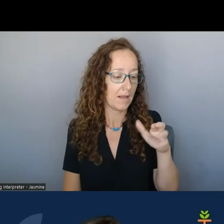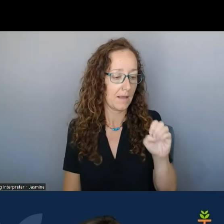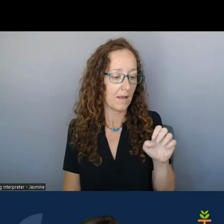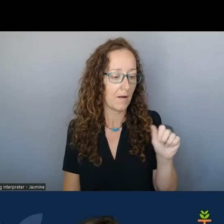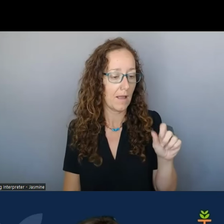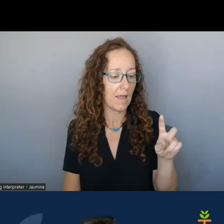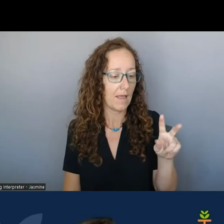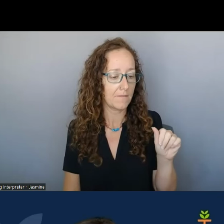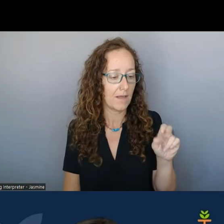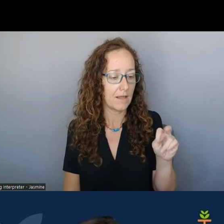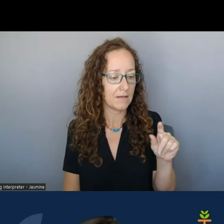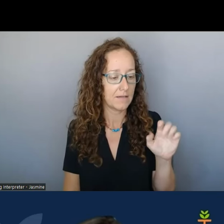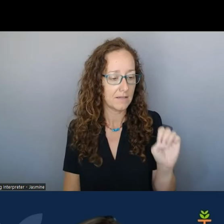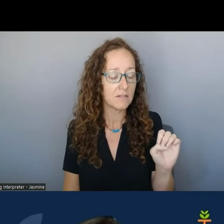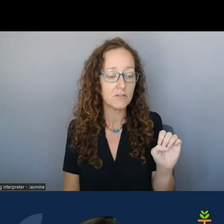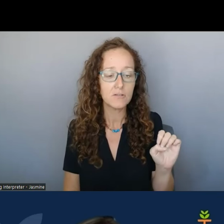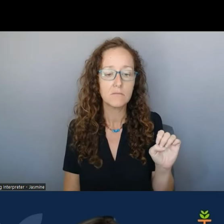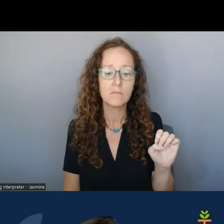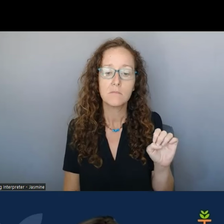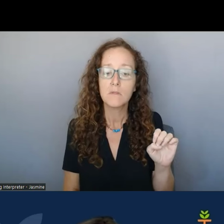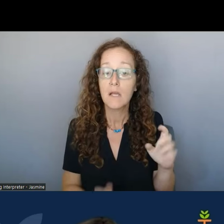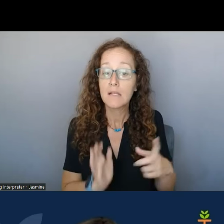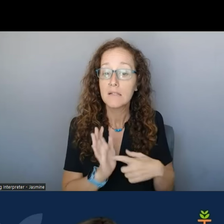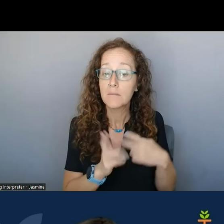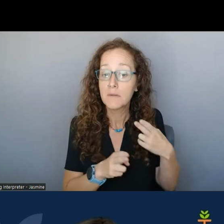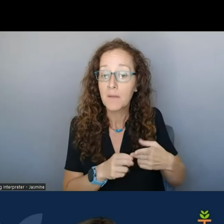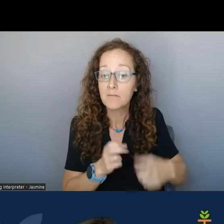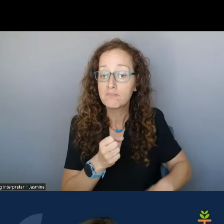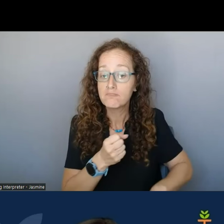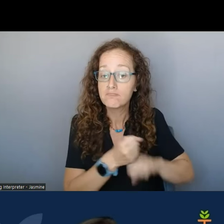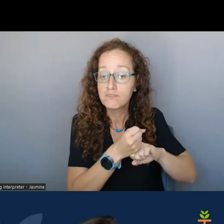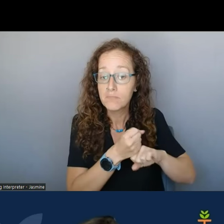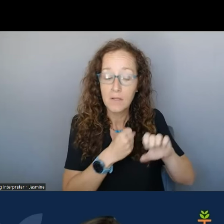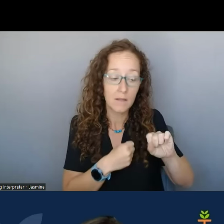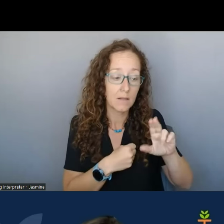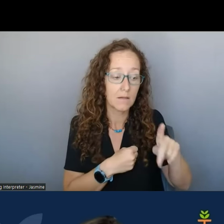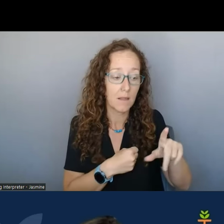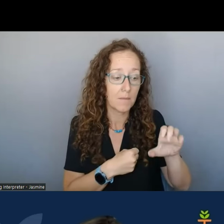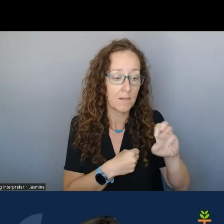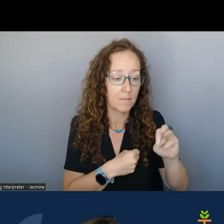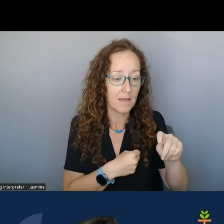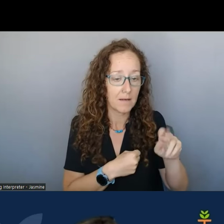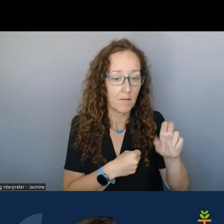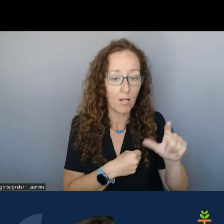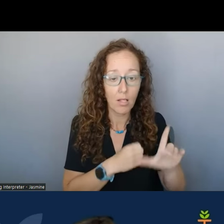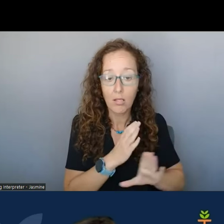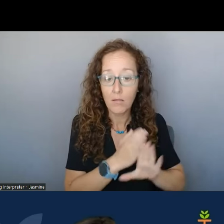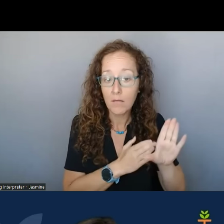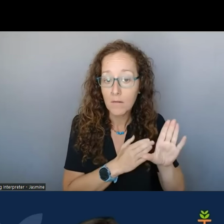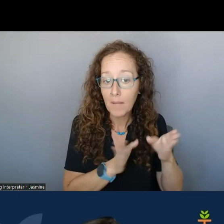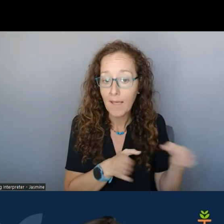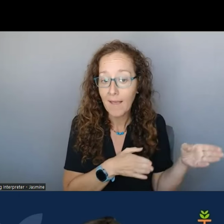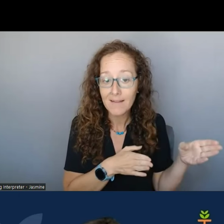supplemental plan. I'm not going to call it a supplemental plan here because a Medigap, which we'll cover later, is actually